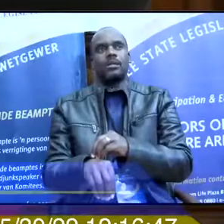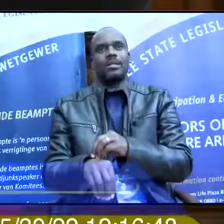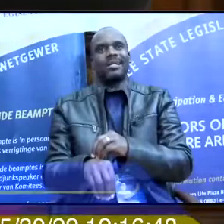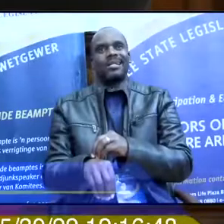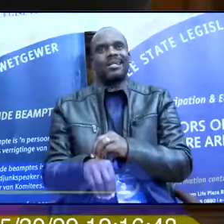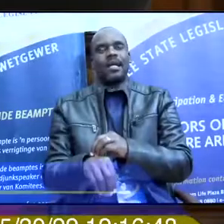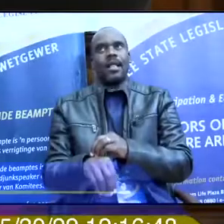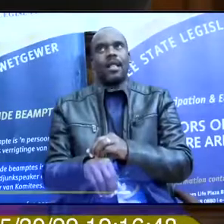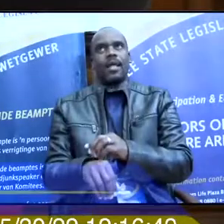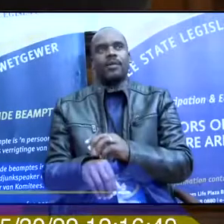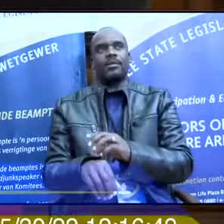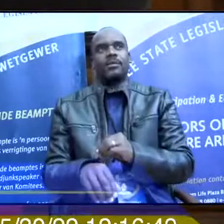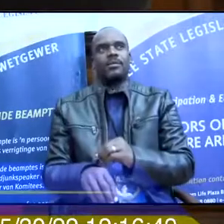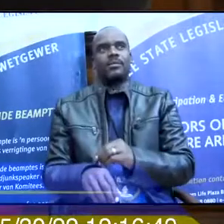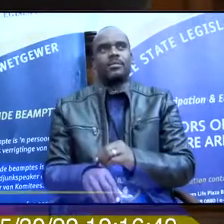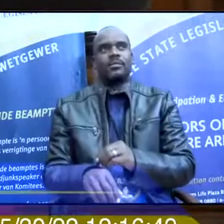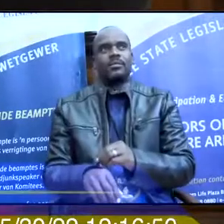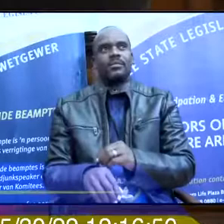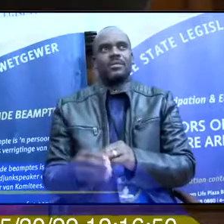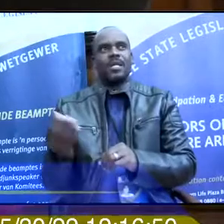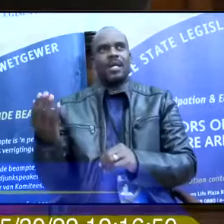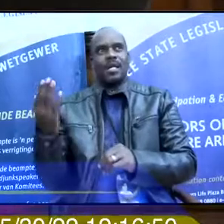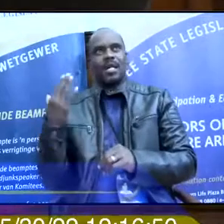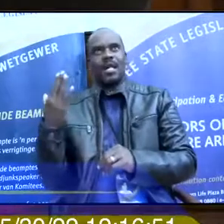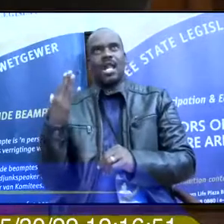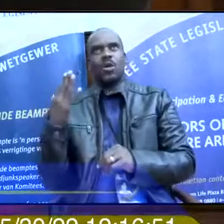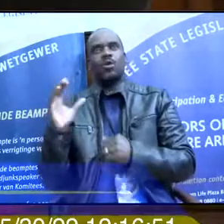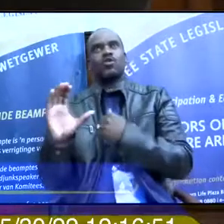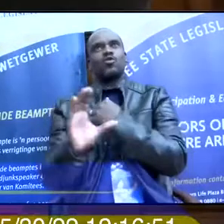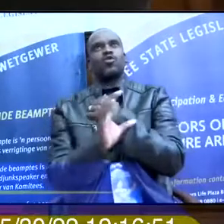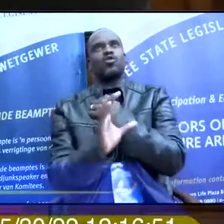was constituted